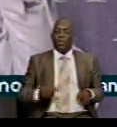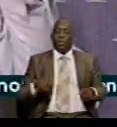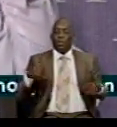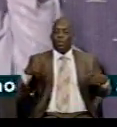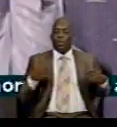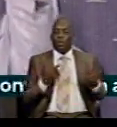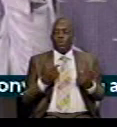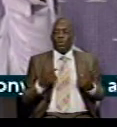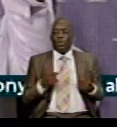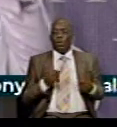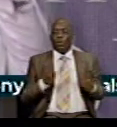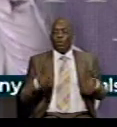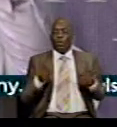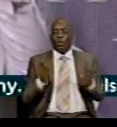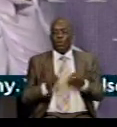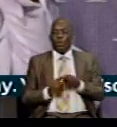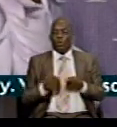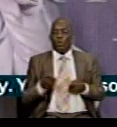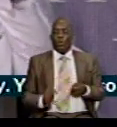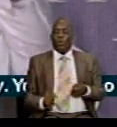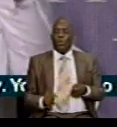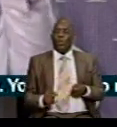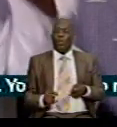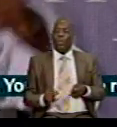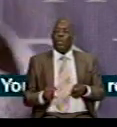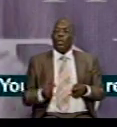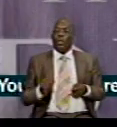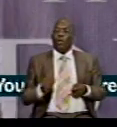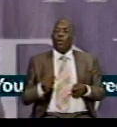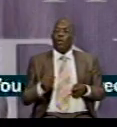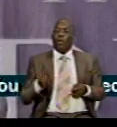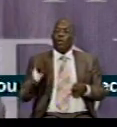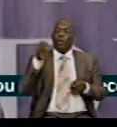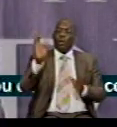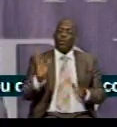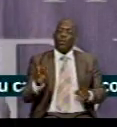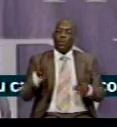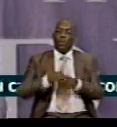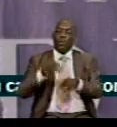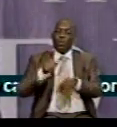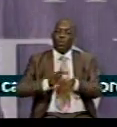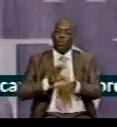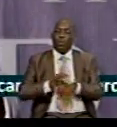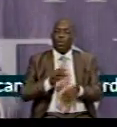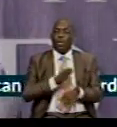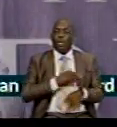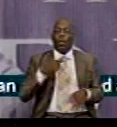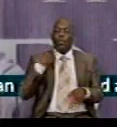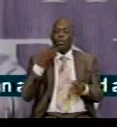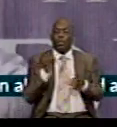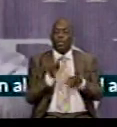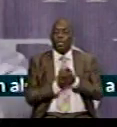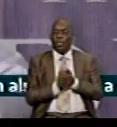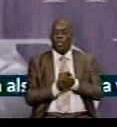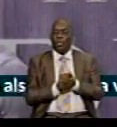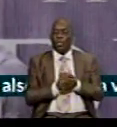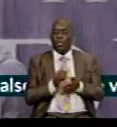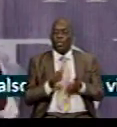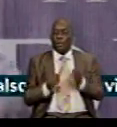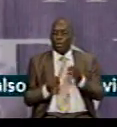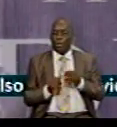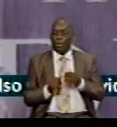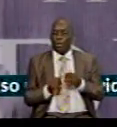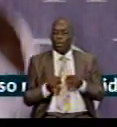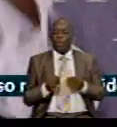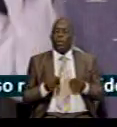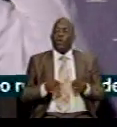church, Apostolic Church, because I'm attending Apostolic Church in Double. I went there, I get a complaint that I'm feeling my chest is feeling pain. Run up. Yes, I'm feeling